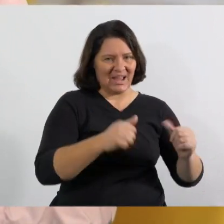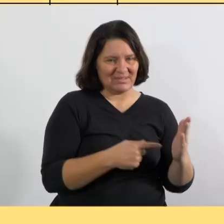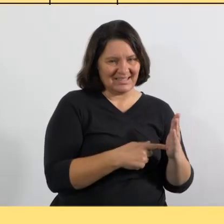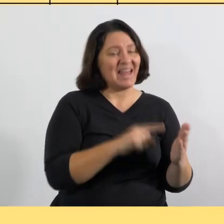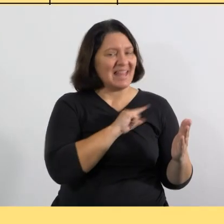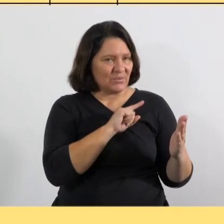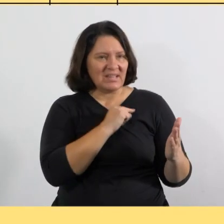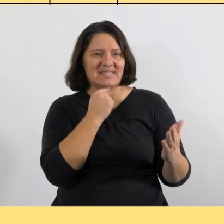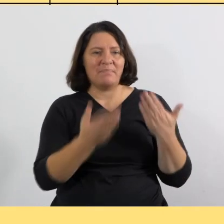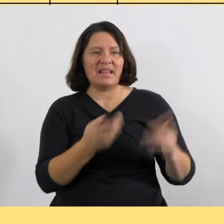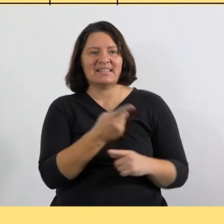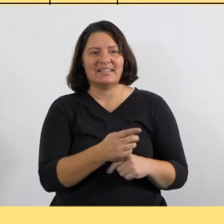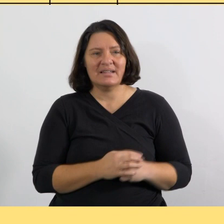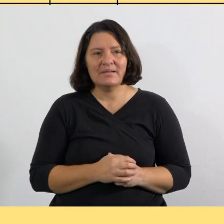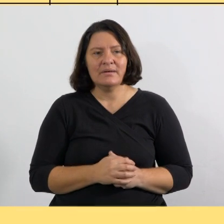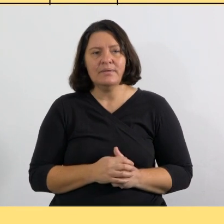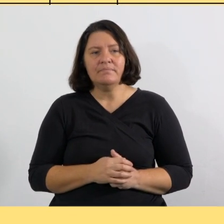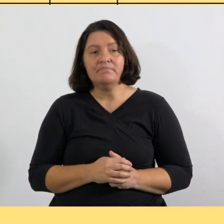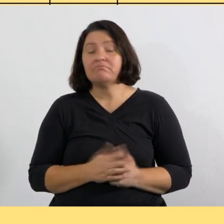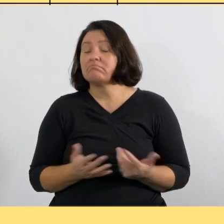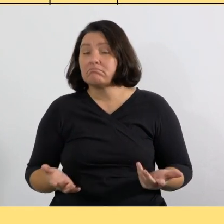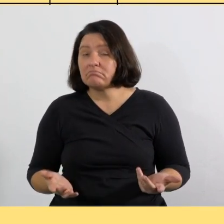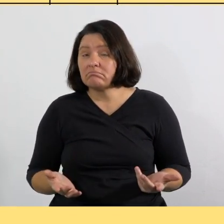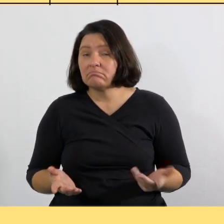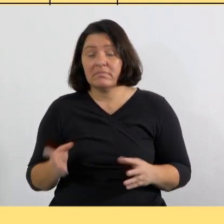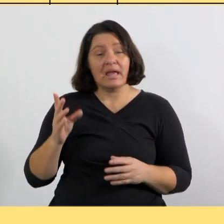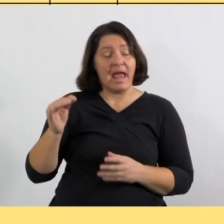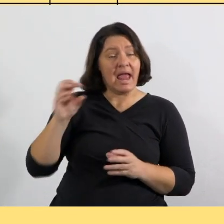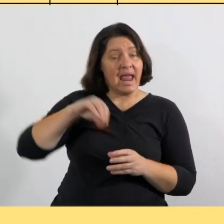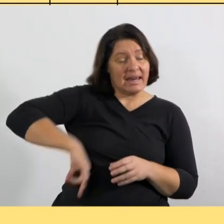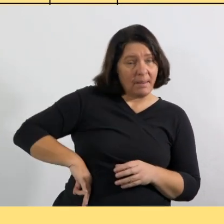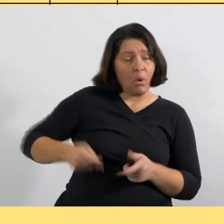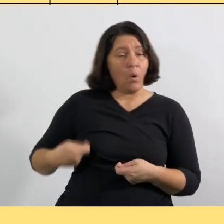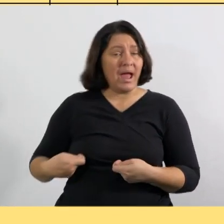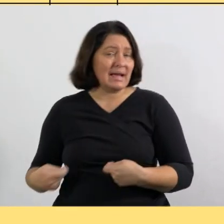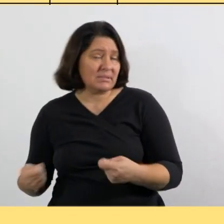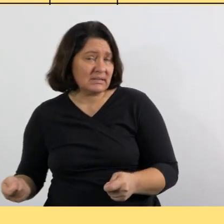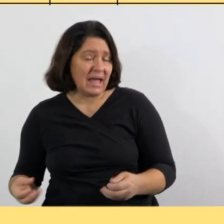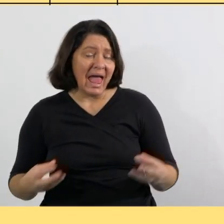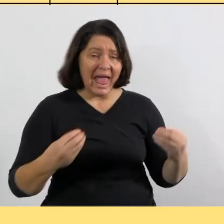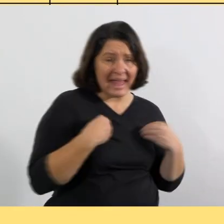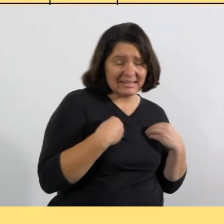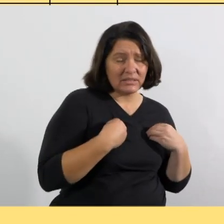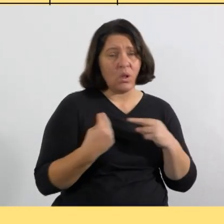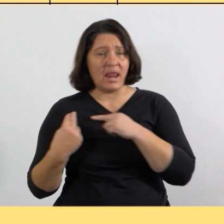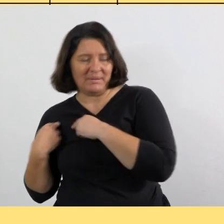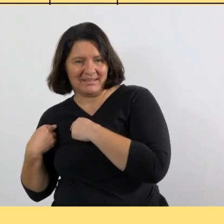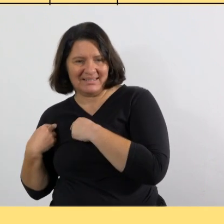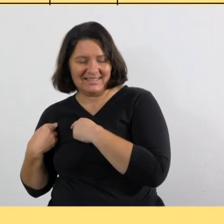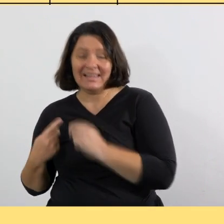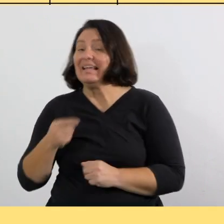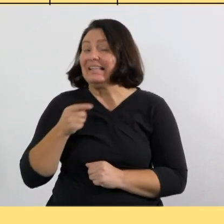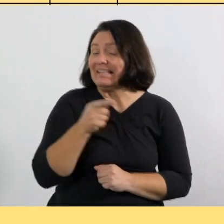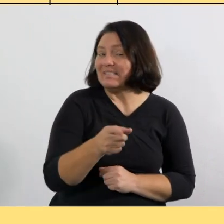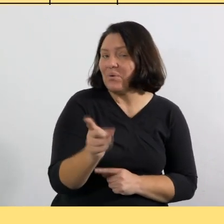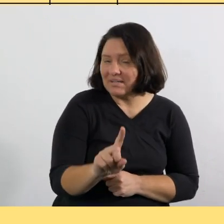balance. The next question then is it income or an expense, an asset or a liability? Thank you. This